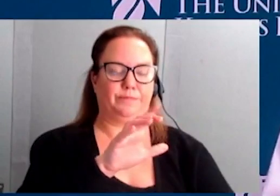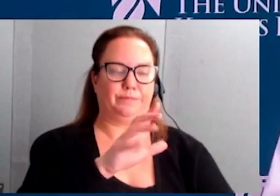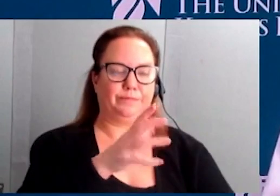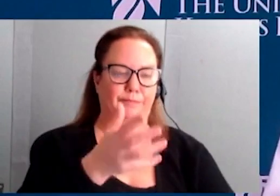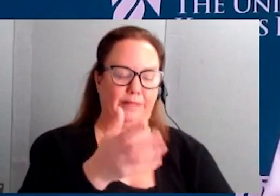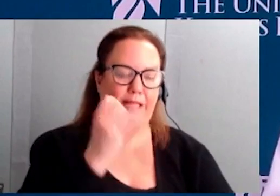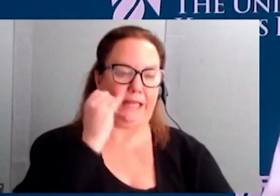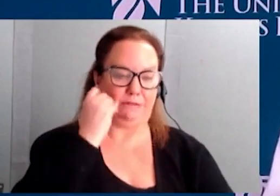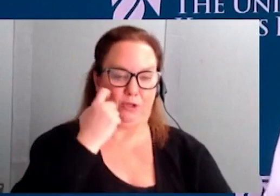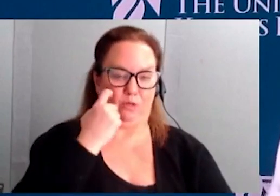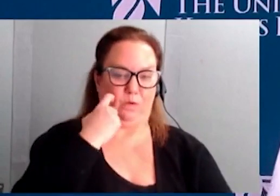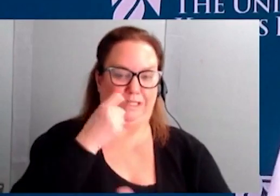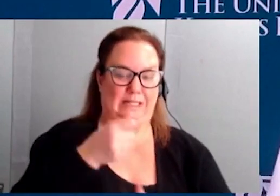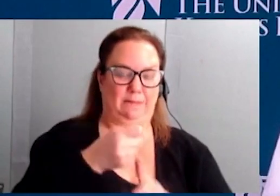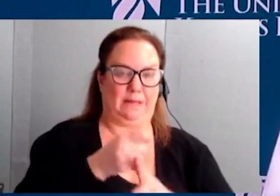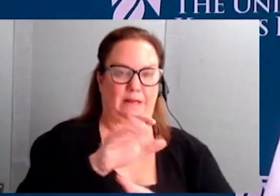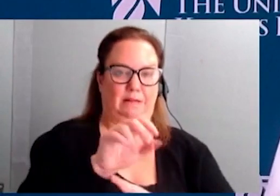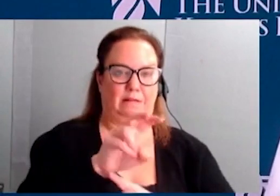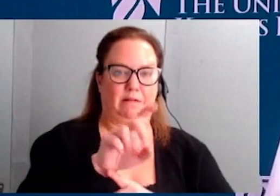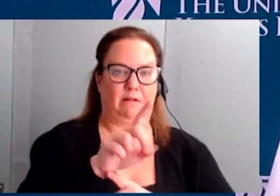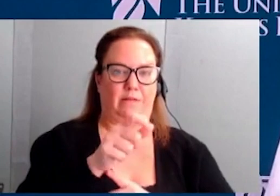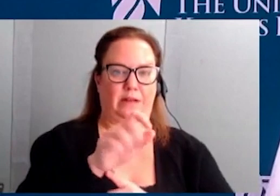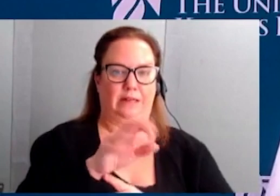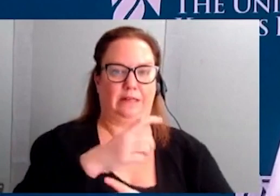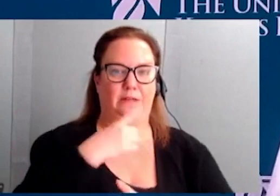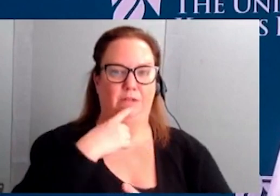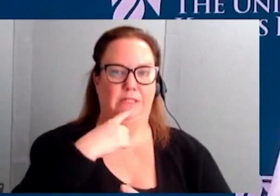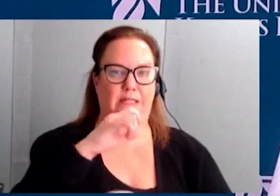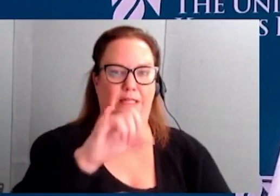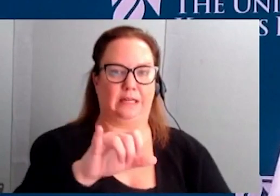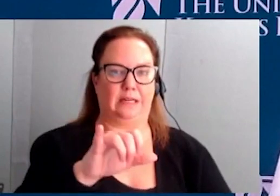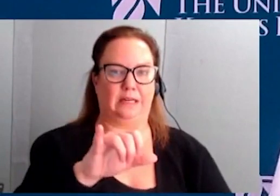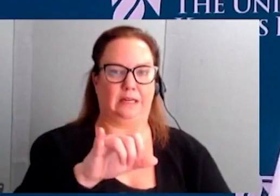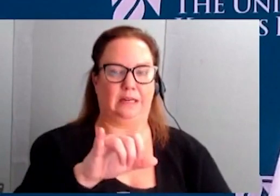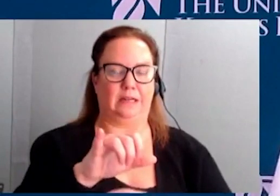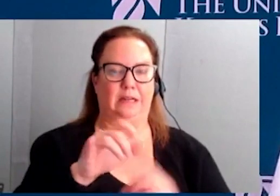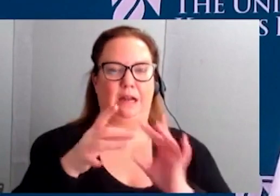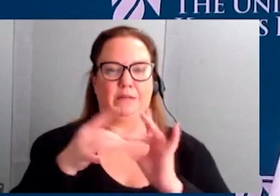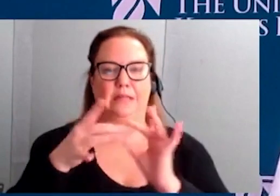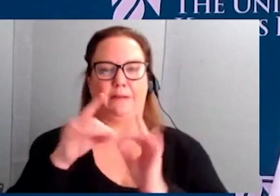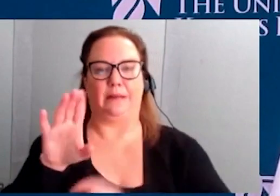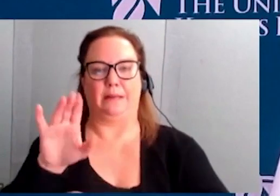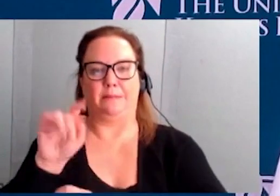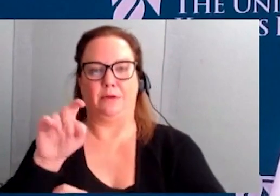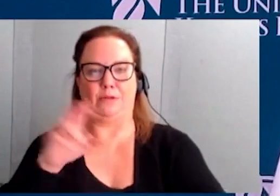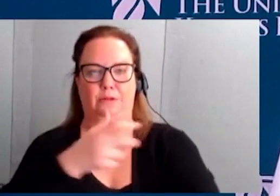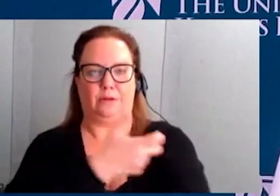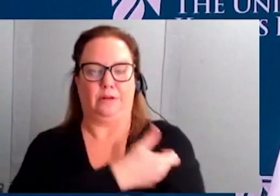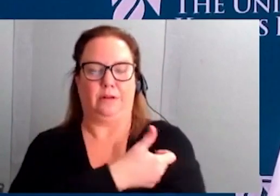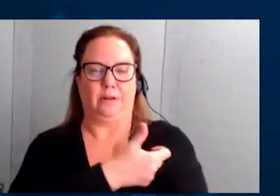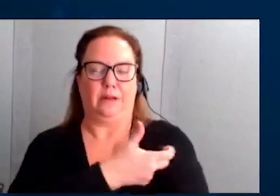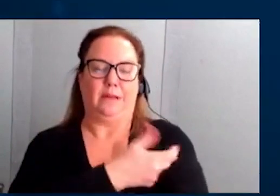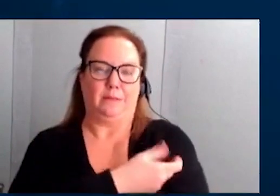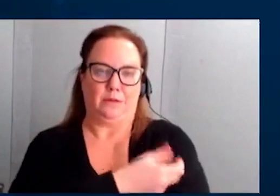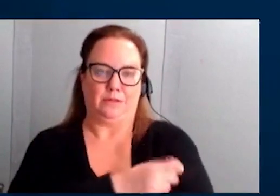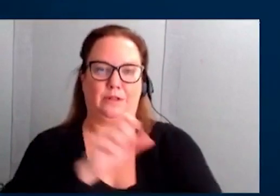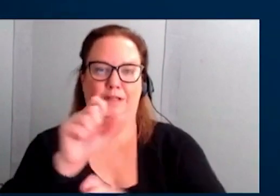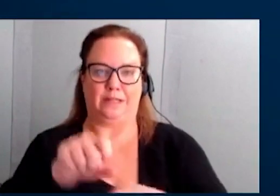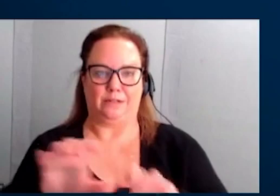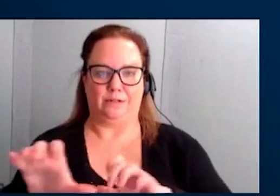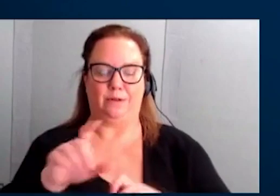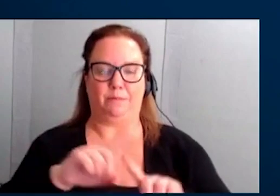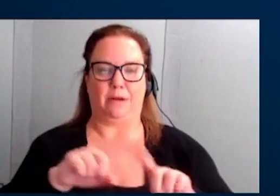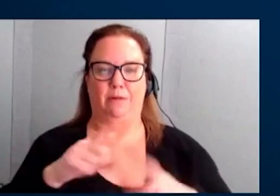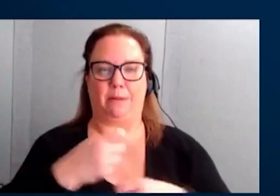had recently been infected, and I think you had said that. So I was commenting on the booster and advocating for the booster. And a booster we got to do, but I want to make sure we